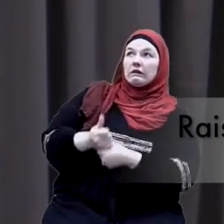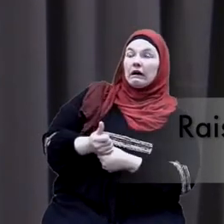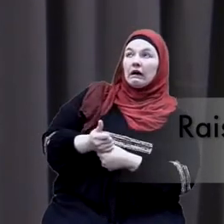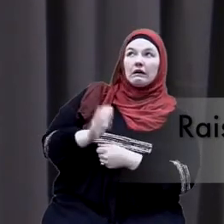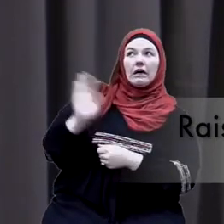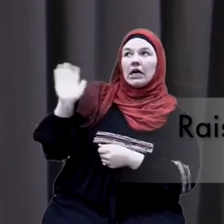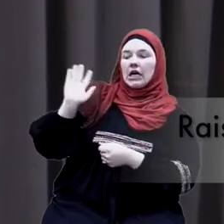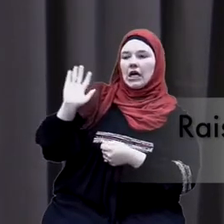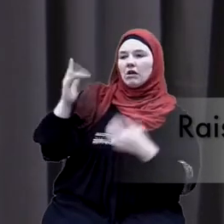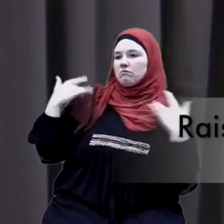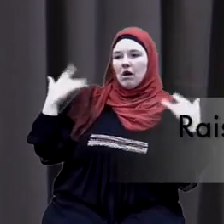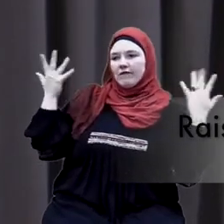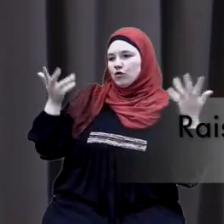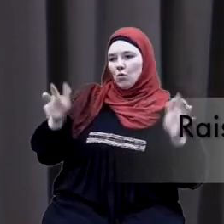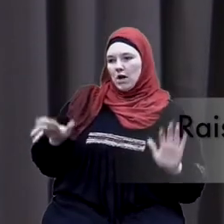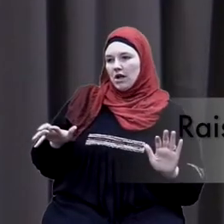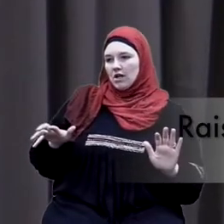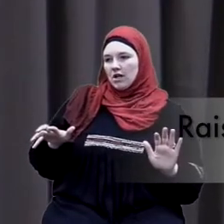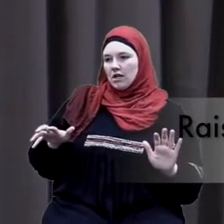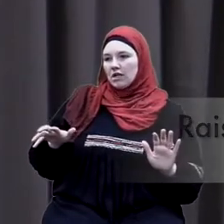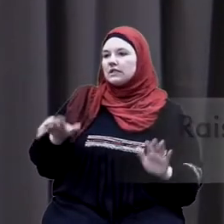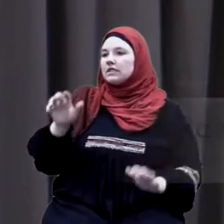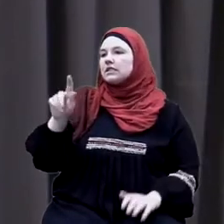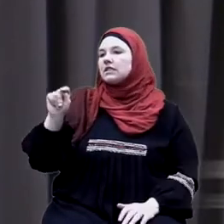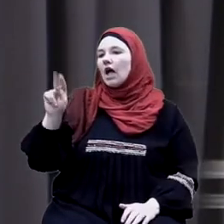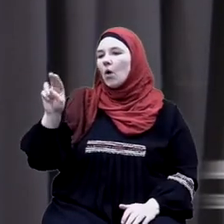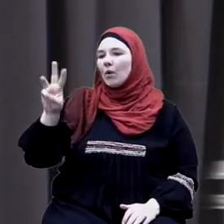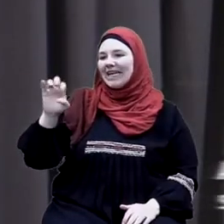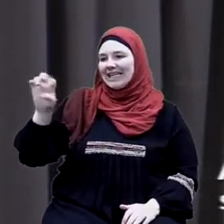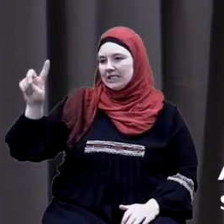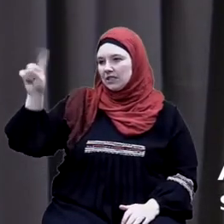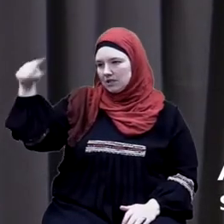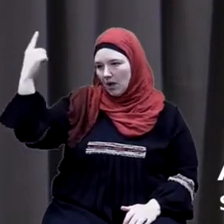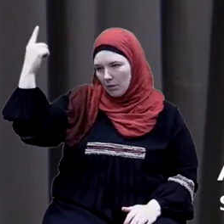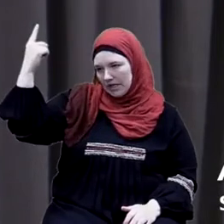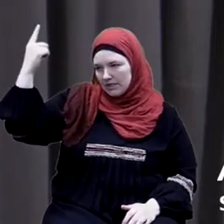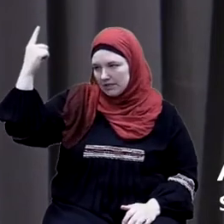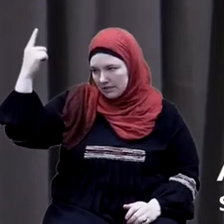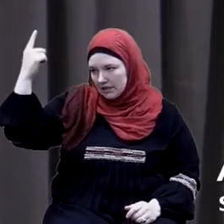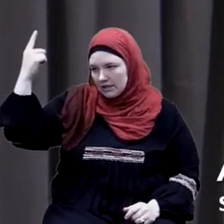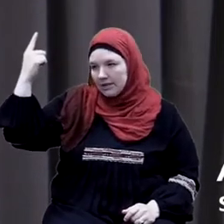this mission, the mission of Tawheed, the mission of